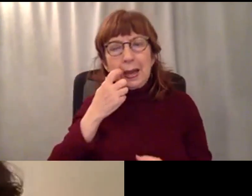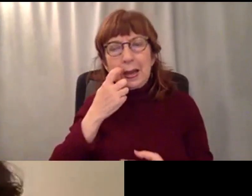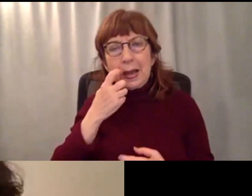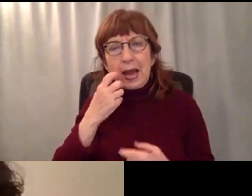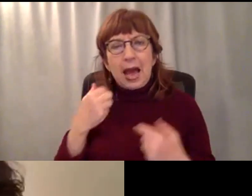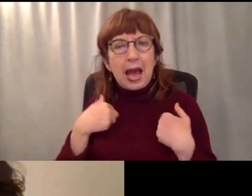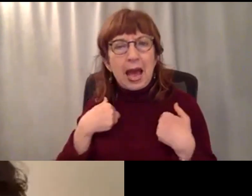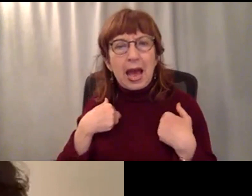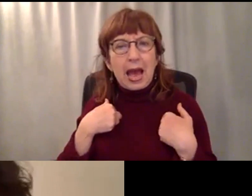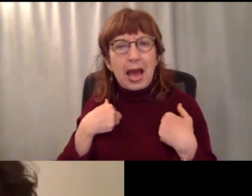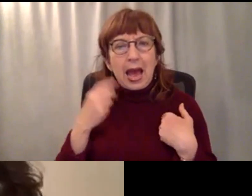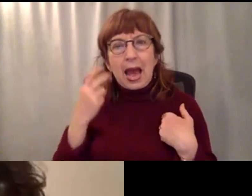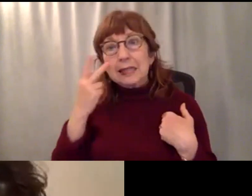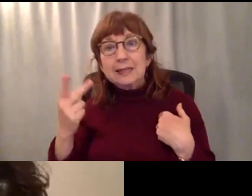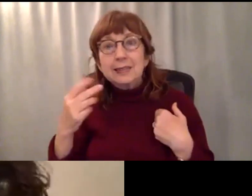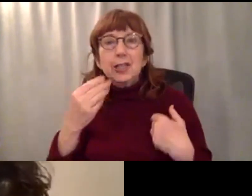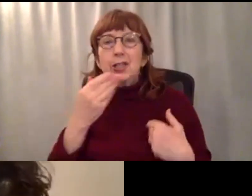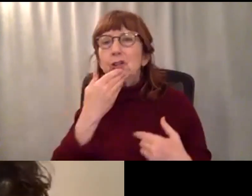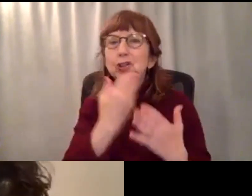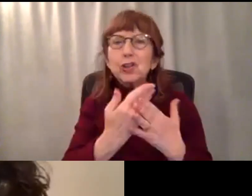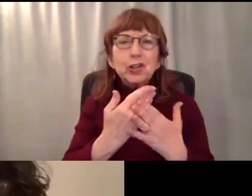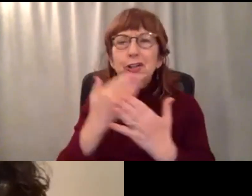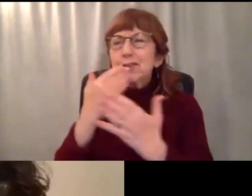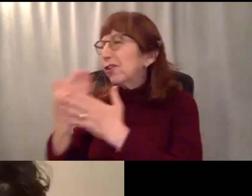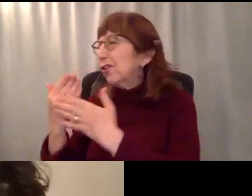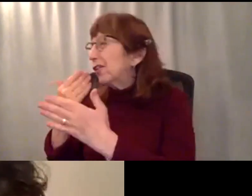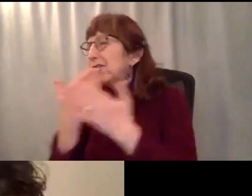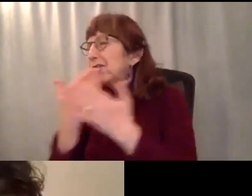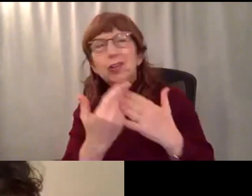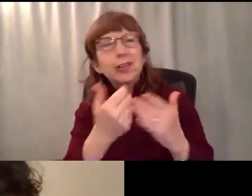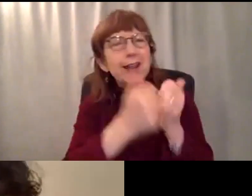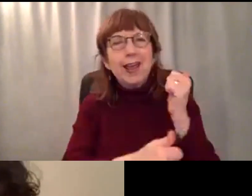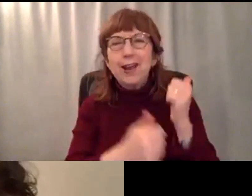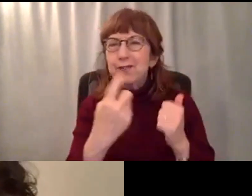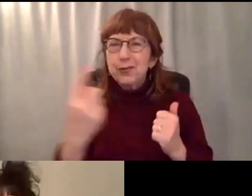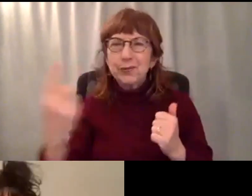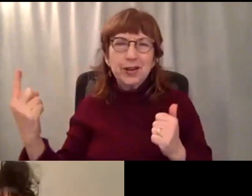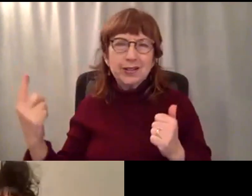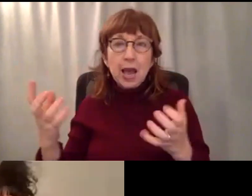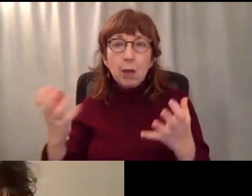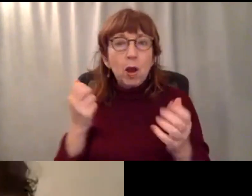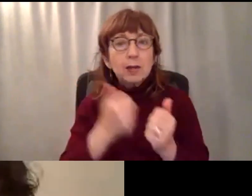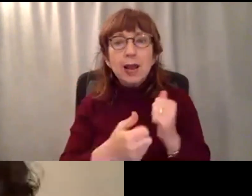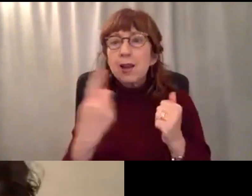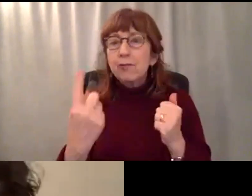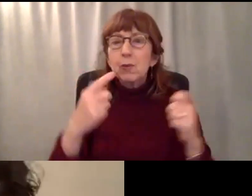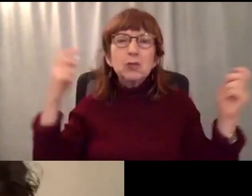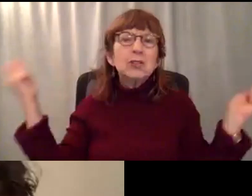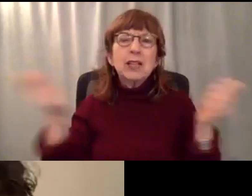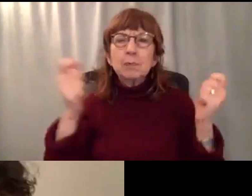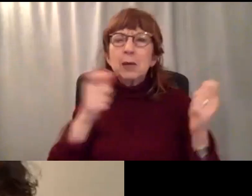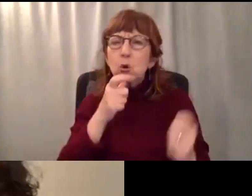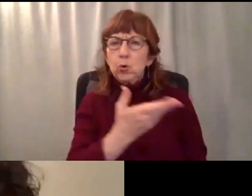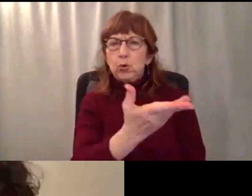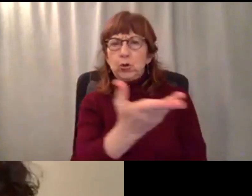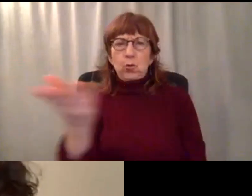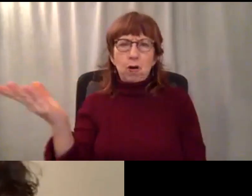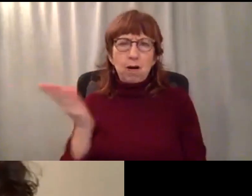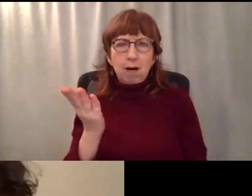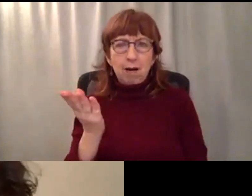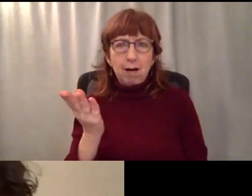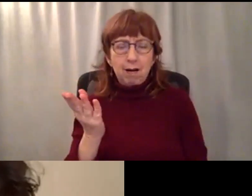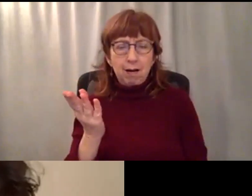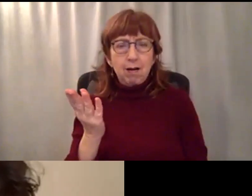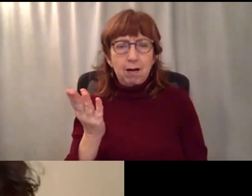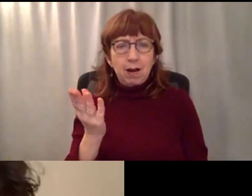You know, I see the good in everybody, you know, and I want everyone to always celebrate who they are. And, you